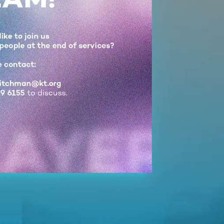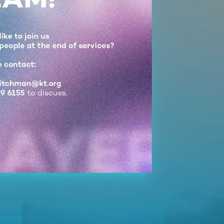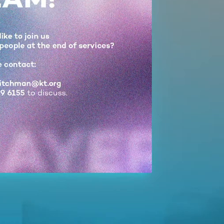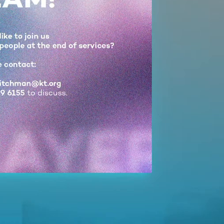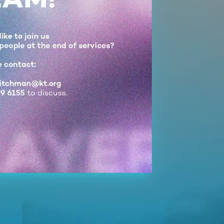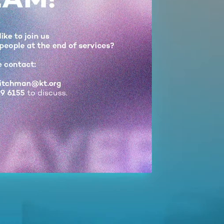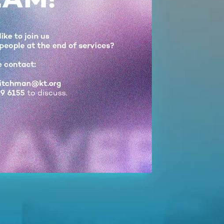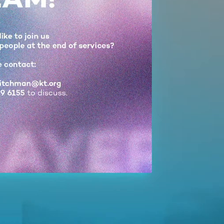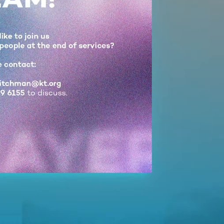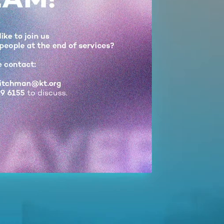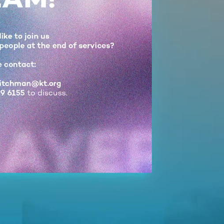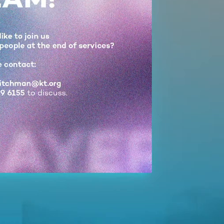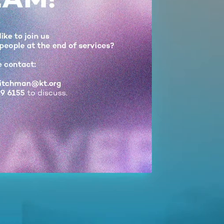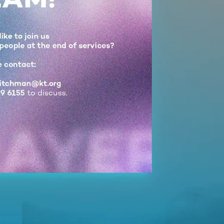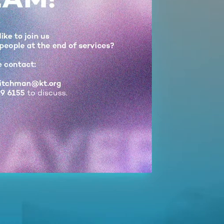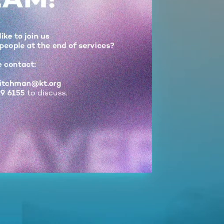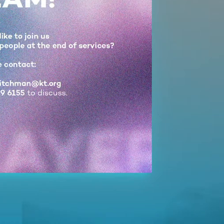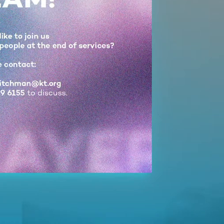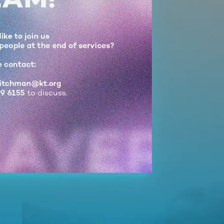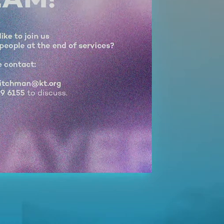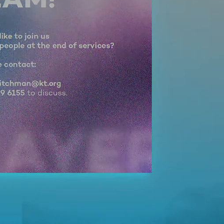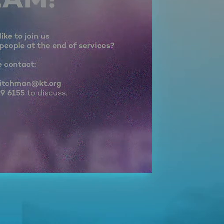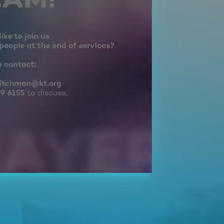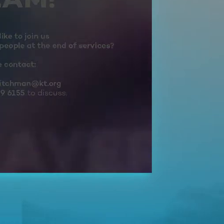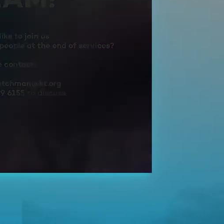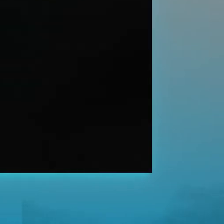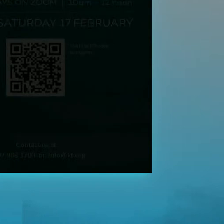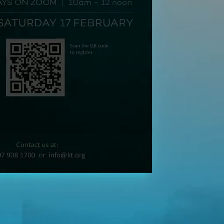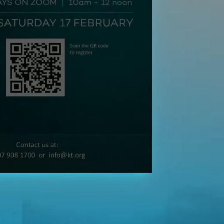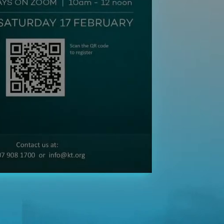Who is standing on the mountain?